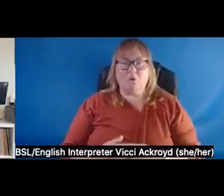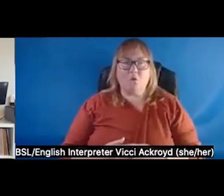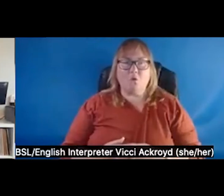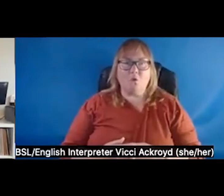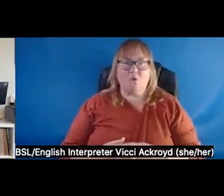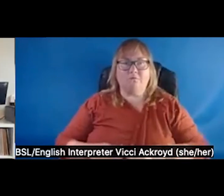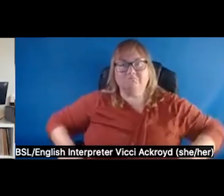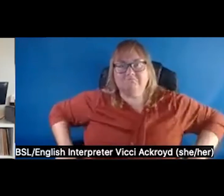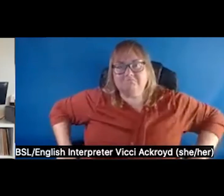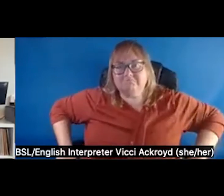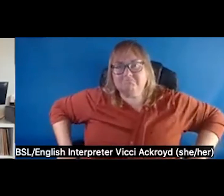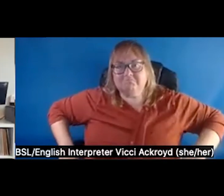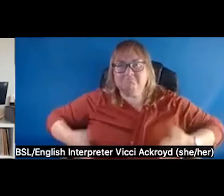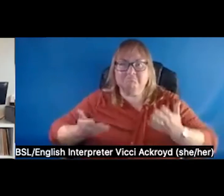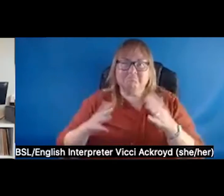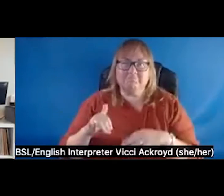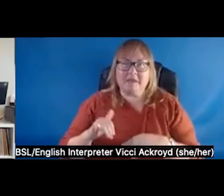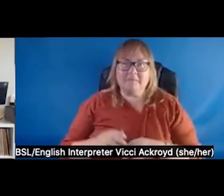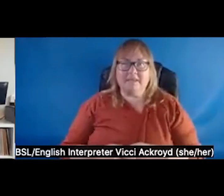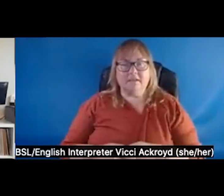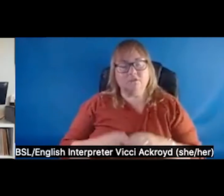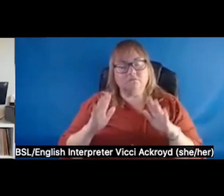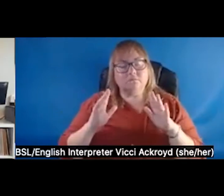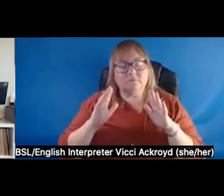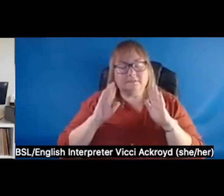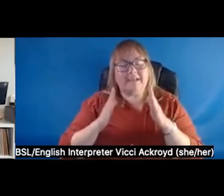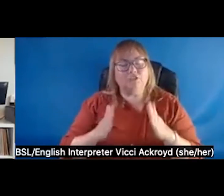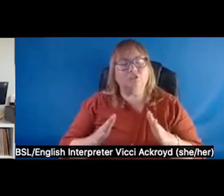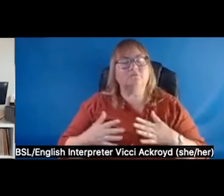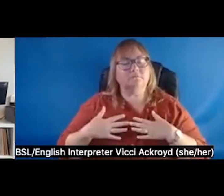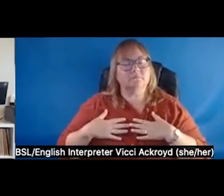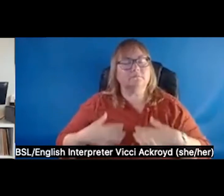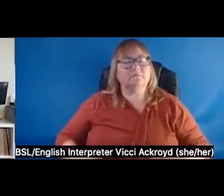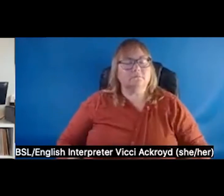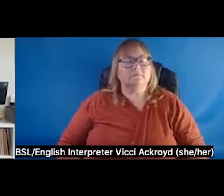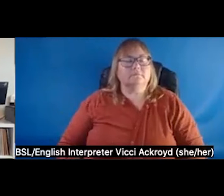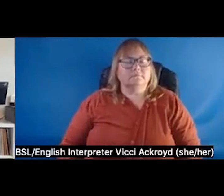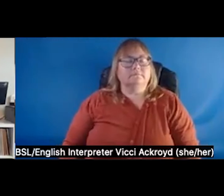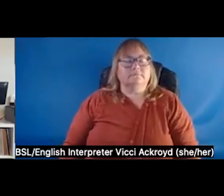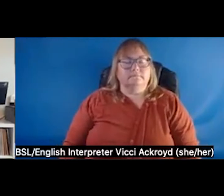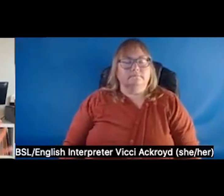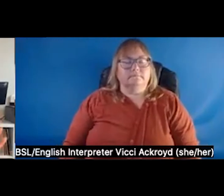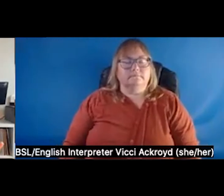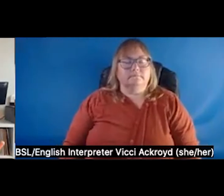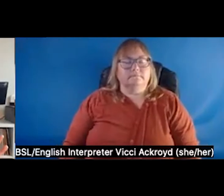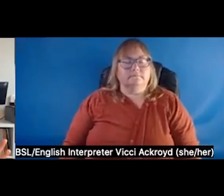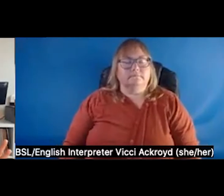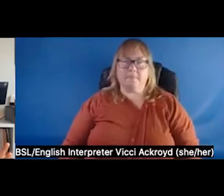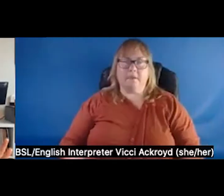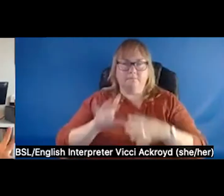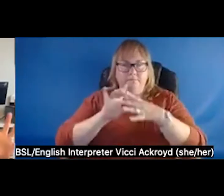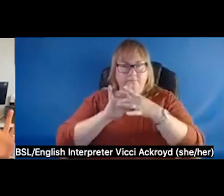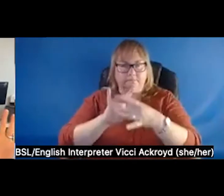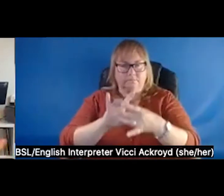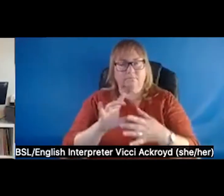chair. Just bring your attention to that again. Okay, so that was a very simple